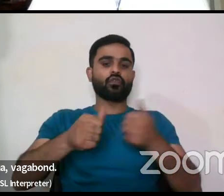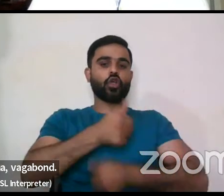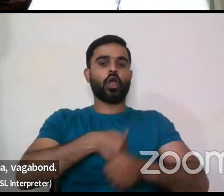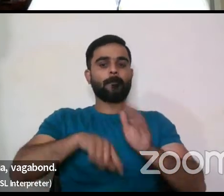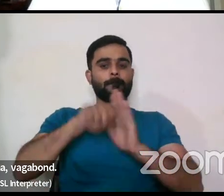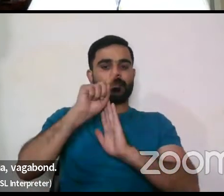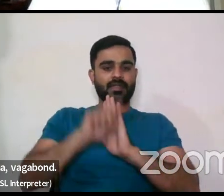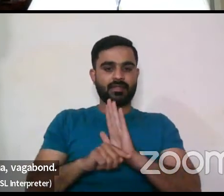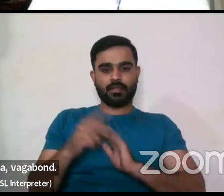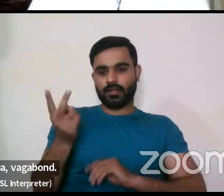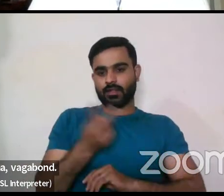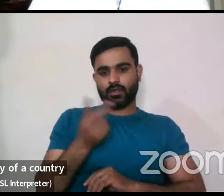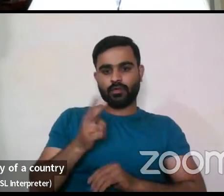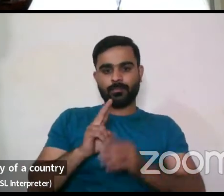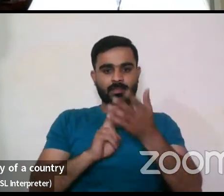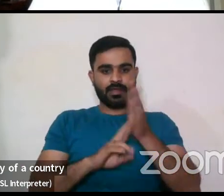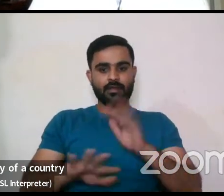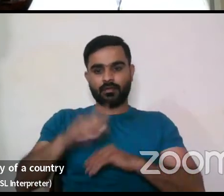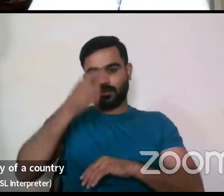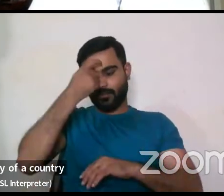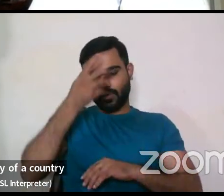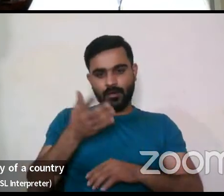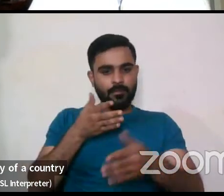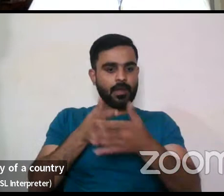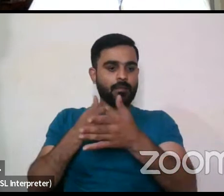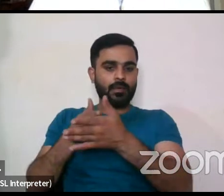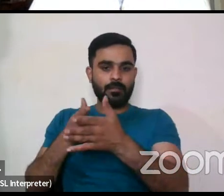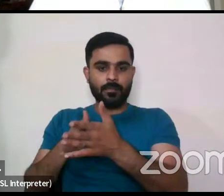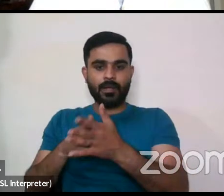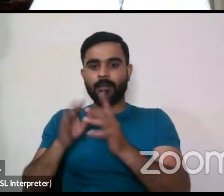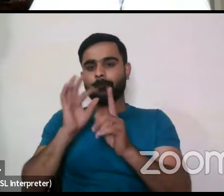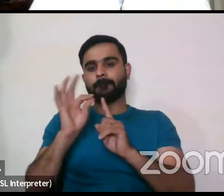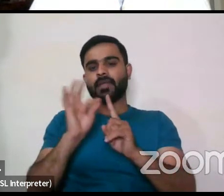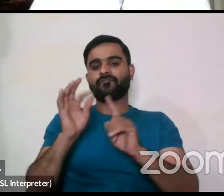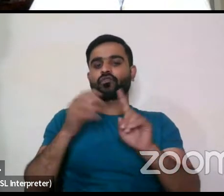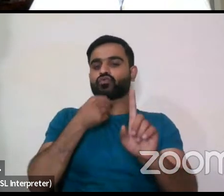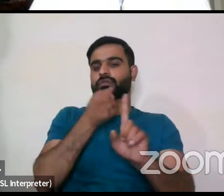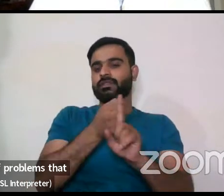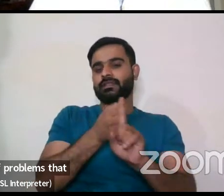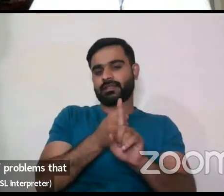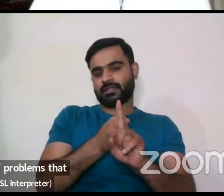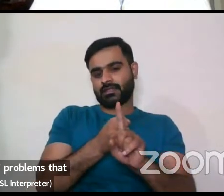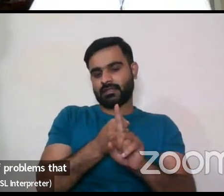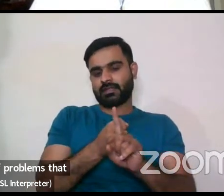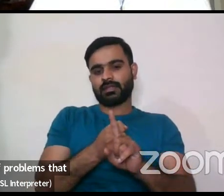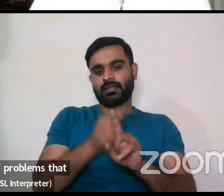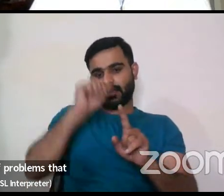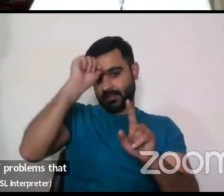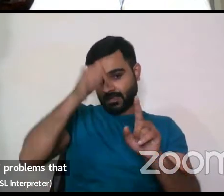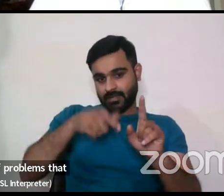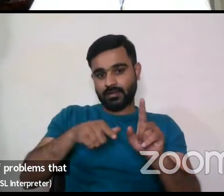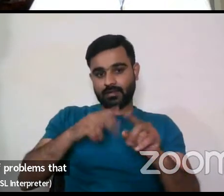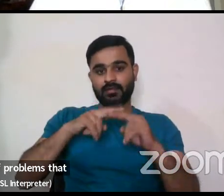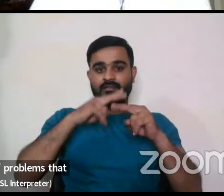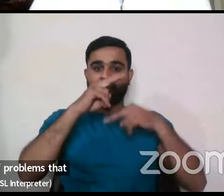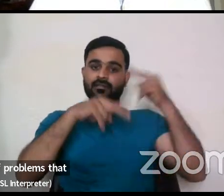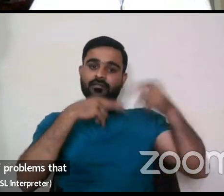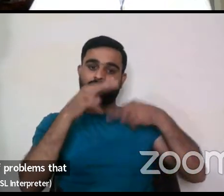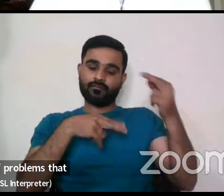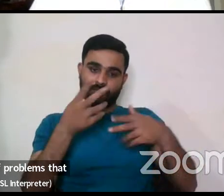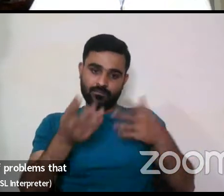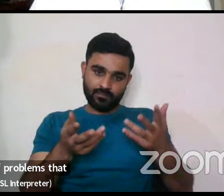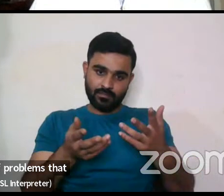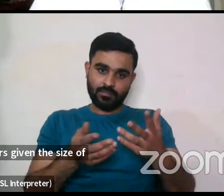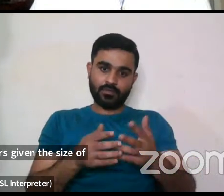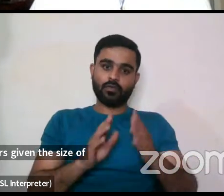policy, both because of the nature of problems it faces and the private sector advocacy. Given the size of India's tech industry, with its array